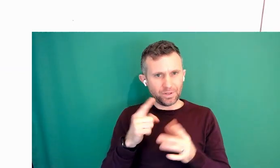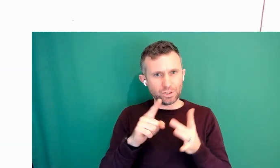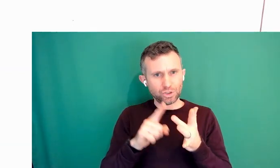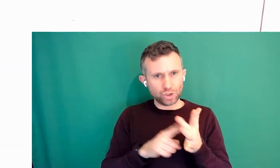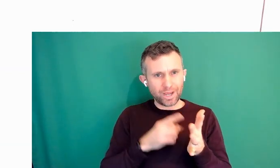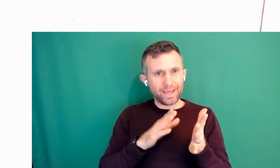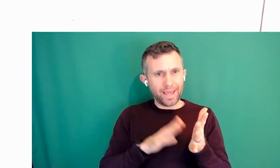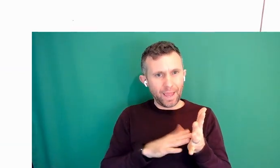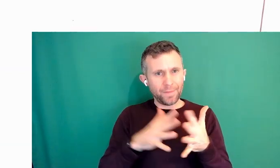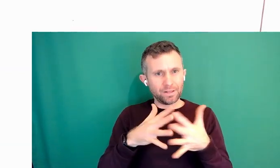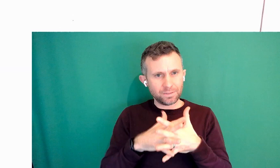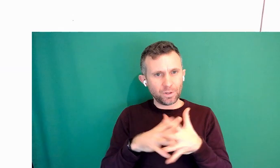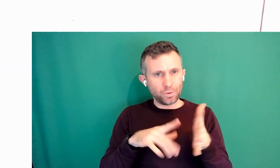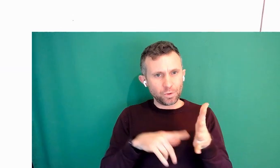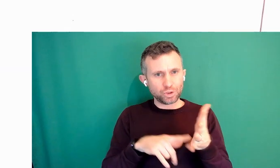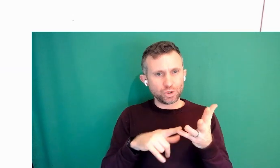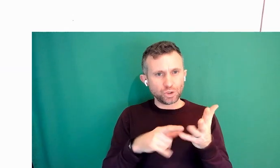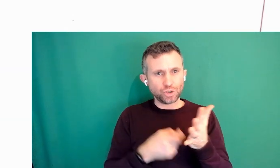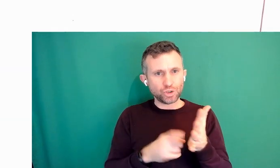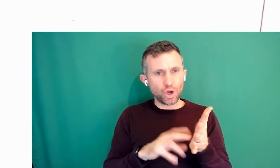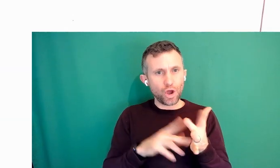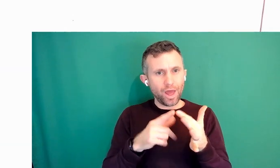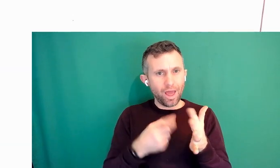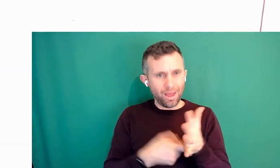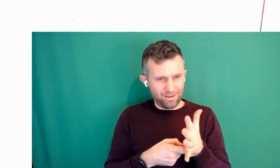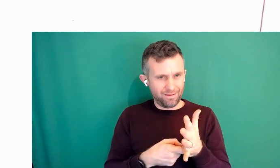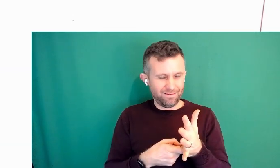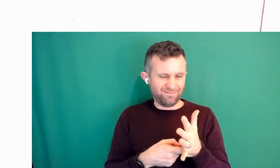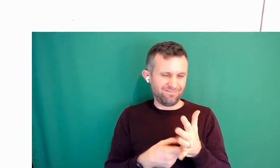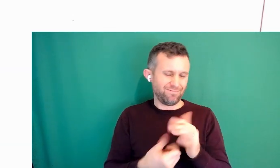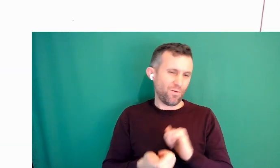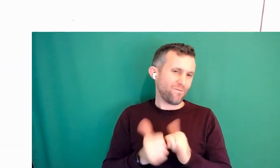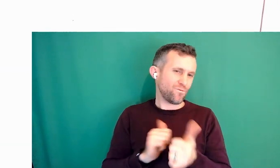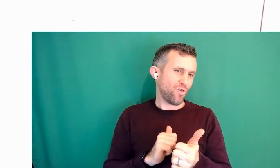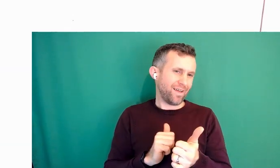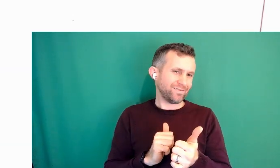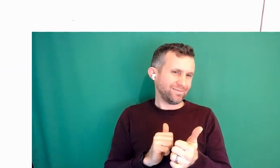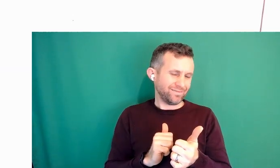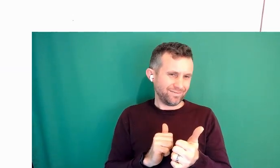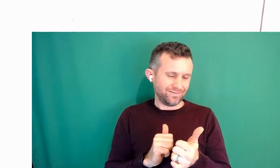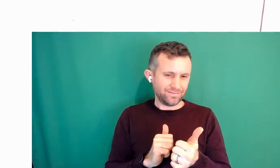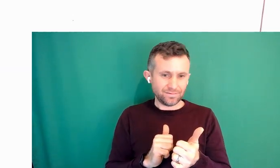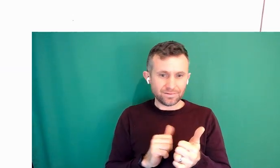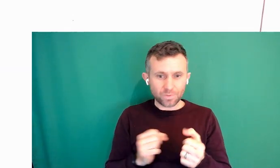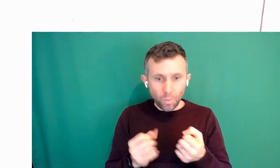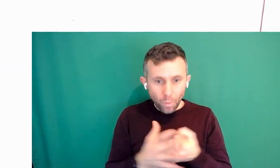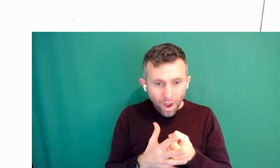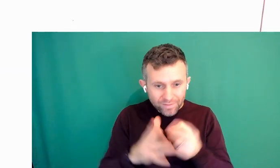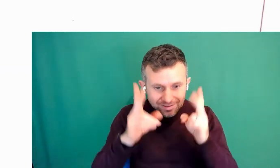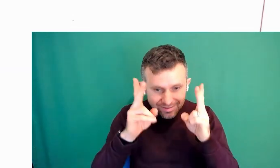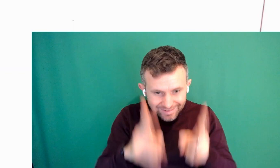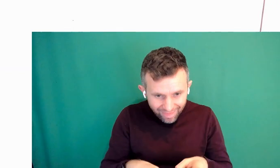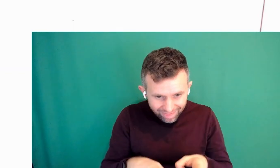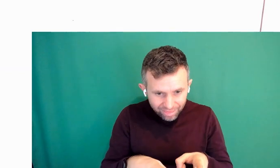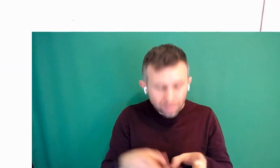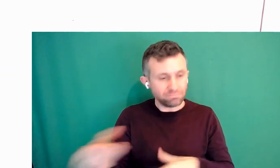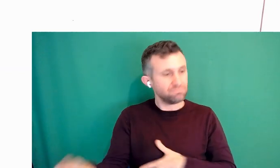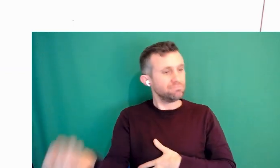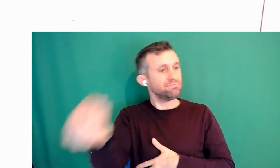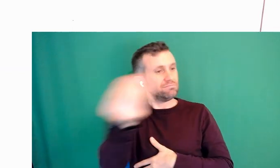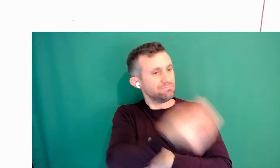On the left is a portrait of John Jr., the elder son, and on the right, and George on the